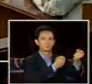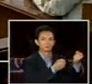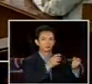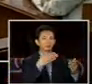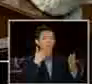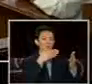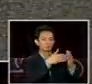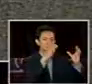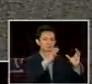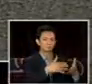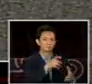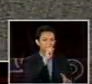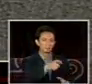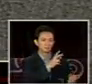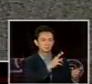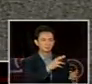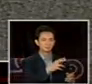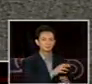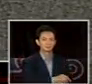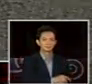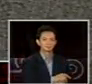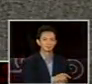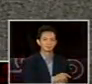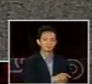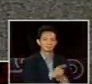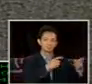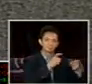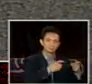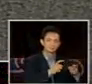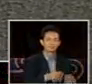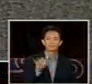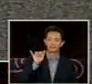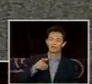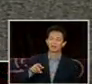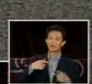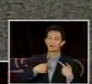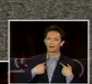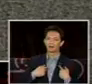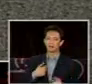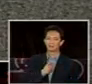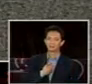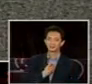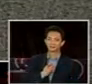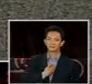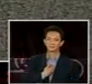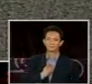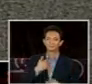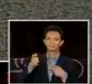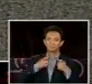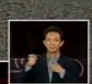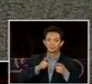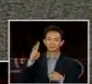Honor. Well, so that we will be better enlightened, Your Honor. Your Honor, there will come a time when I will handle a witness. Counsel, if Justice Sereno